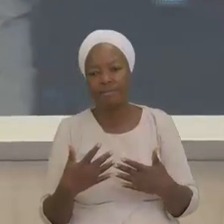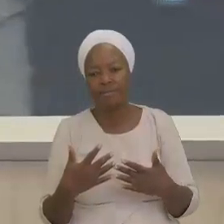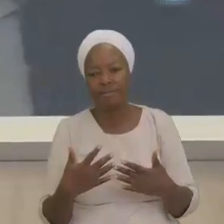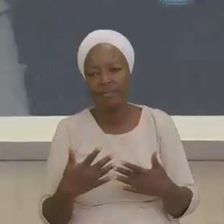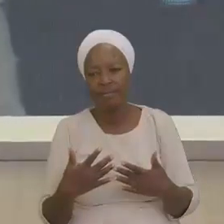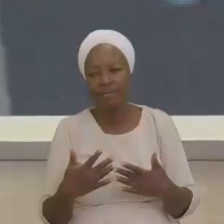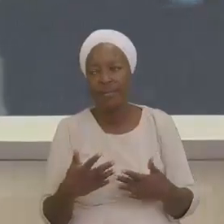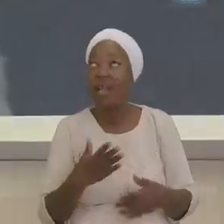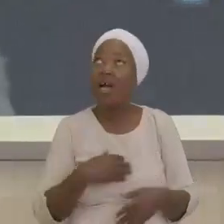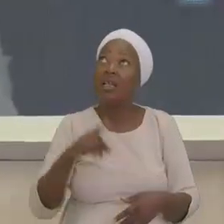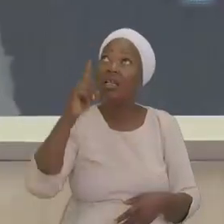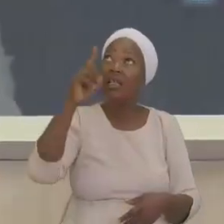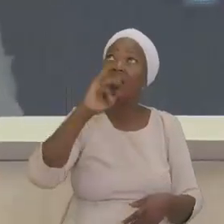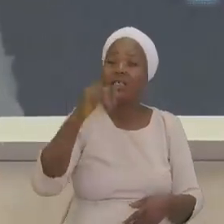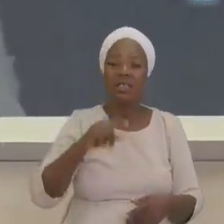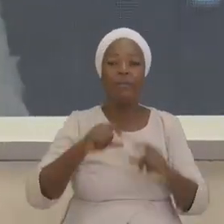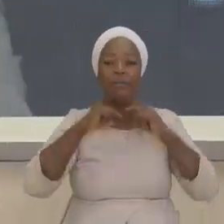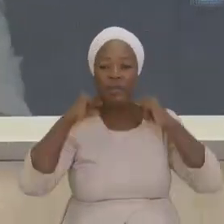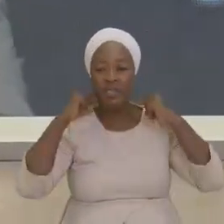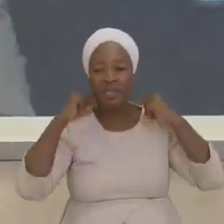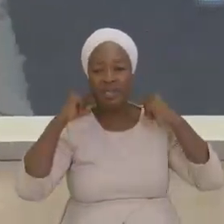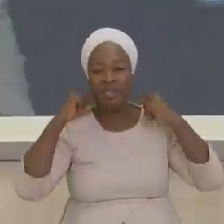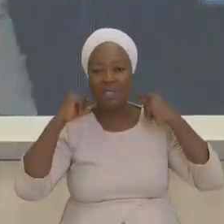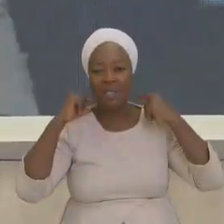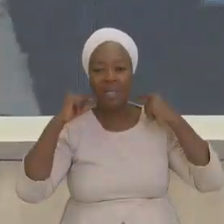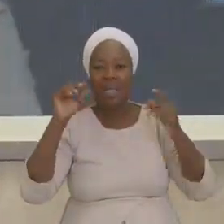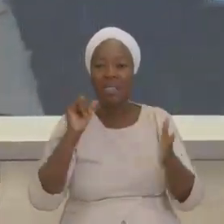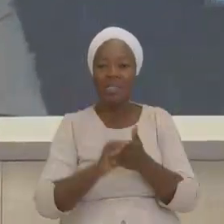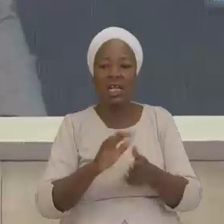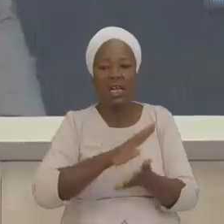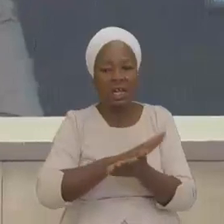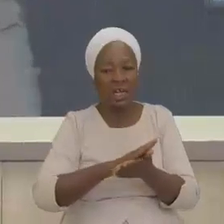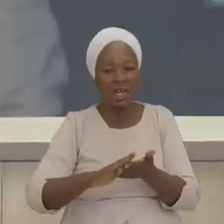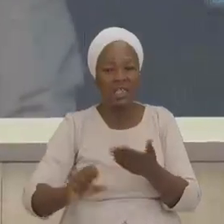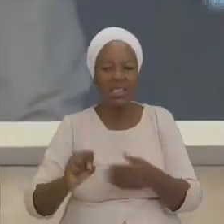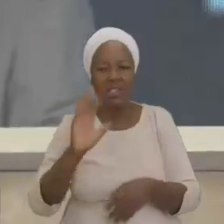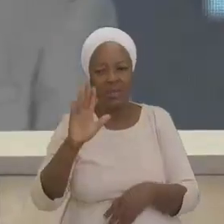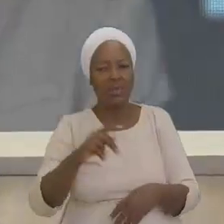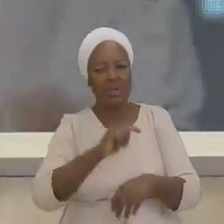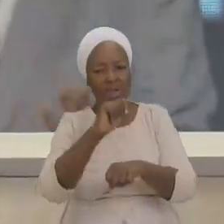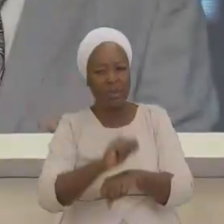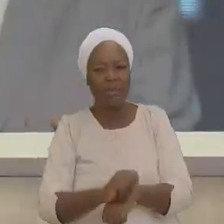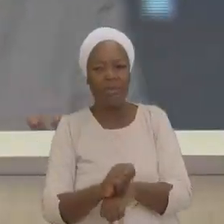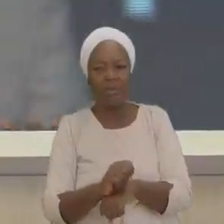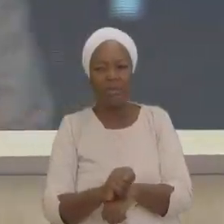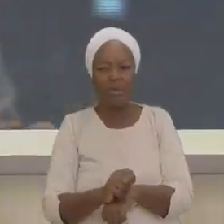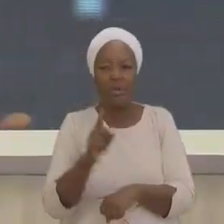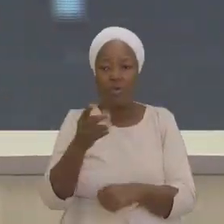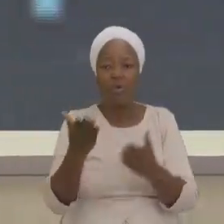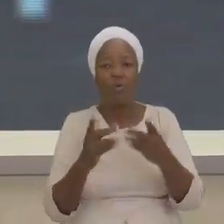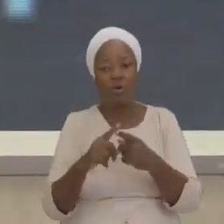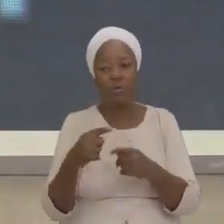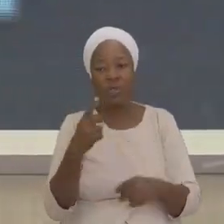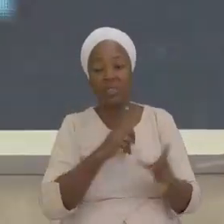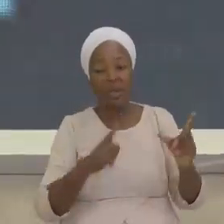And he is the priest that cleanses your temple. You want to tell the Lord